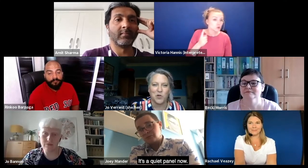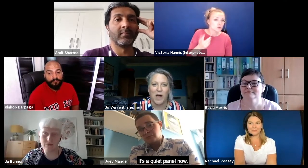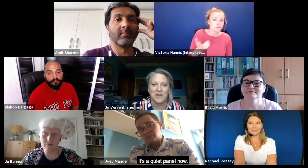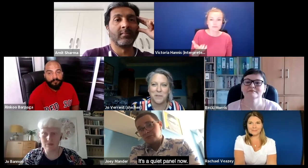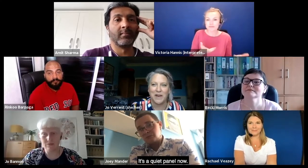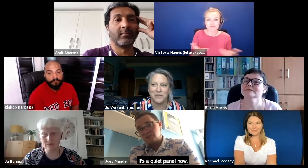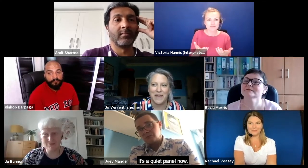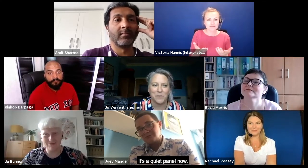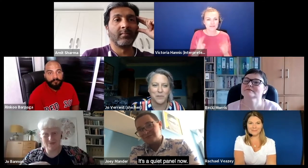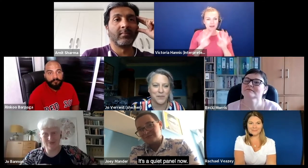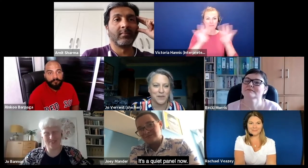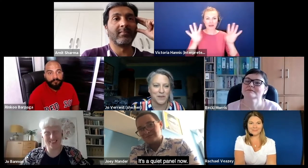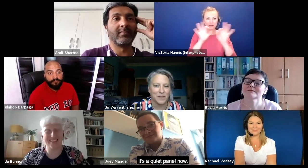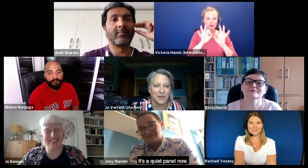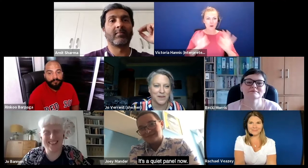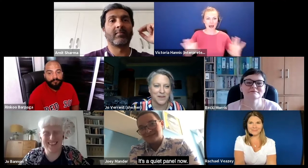Oh, it's a quiet panel now.